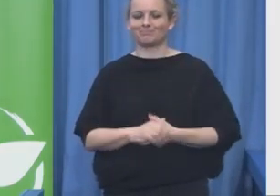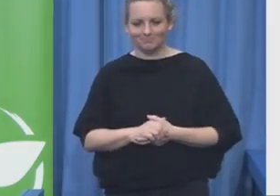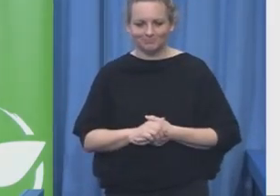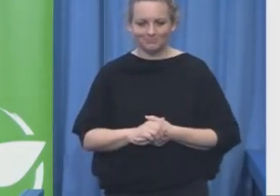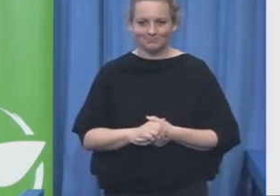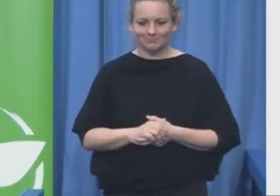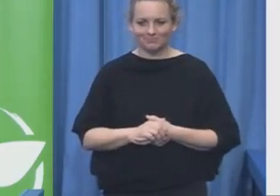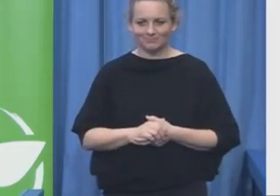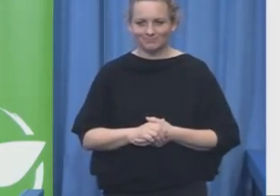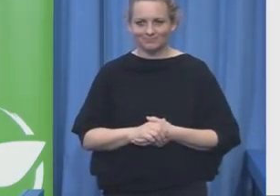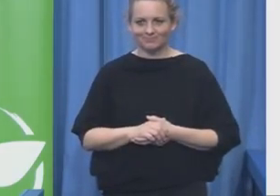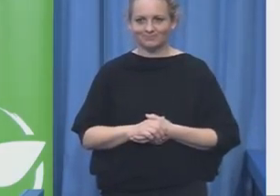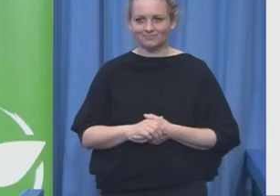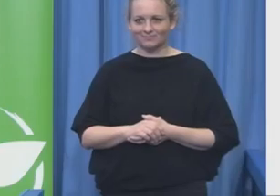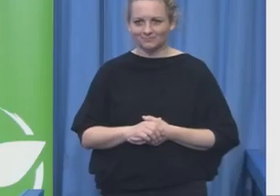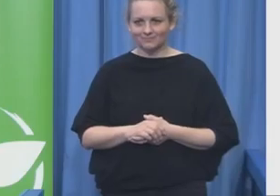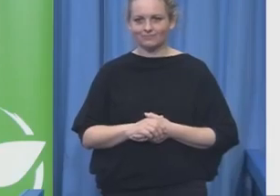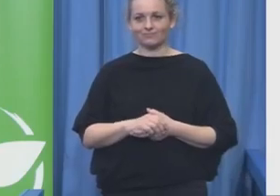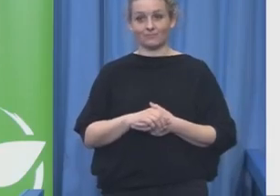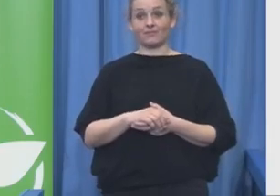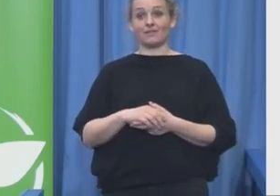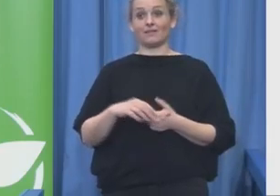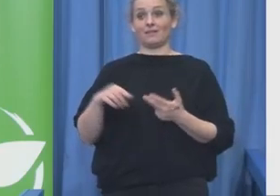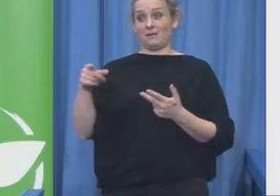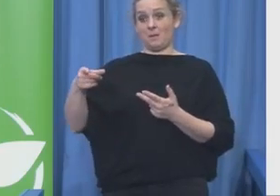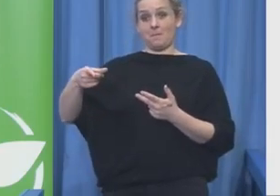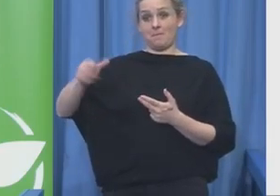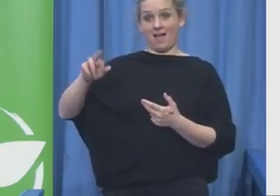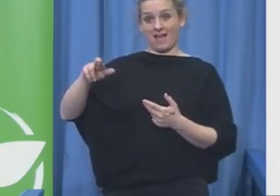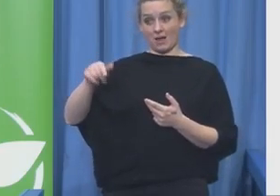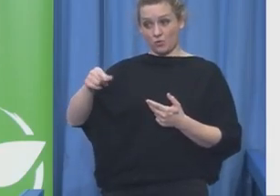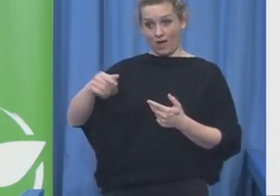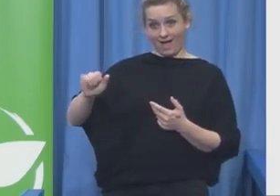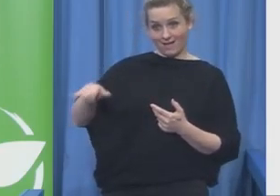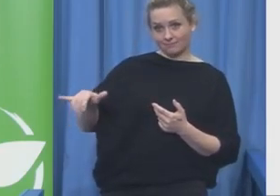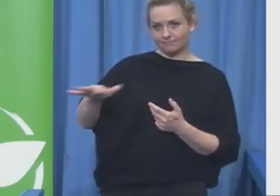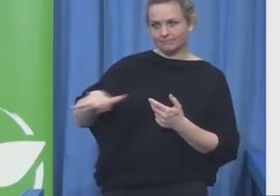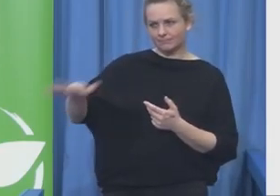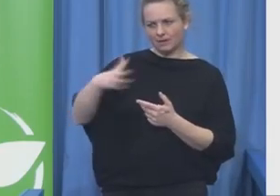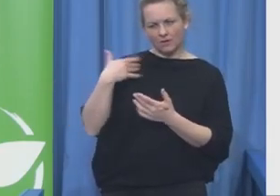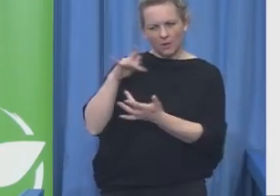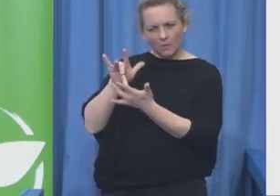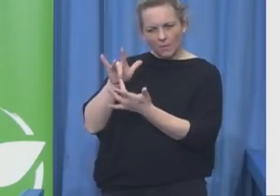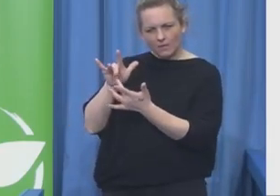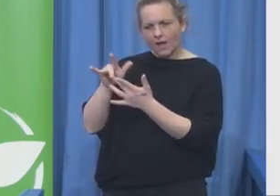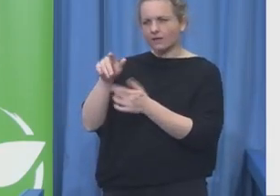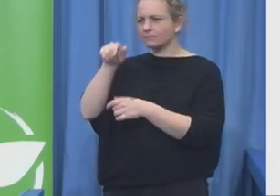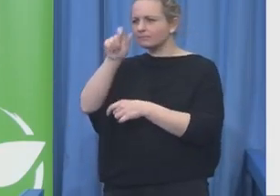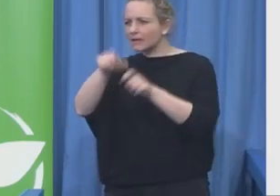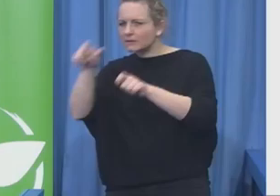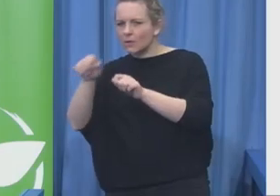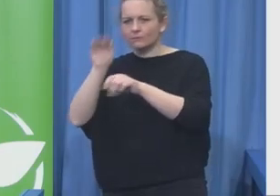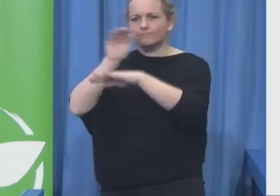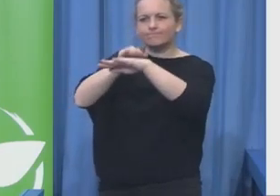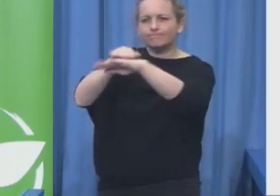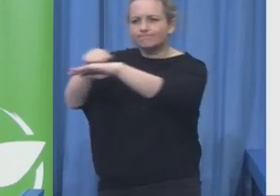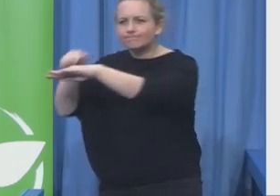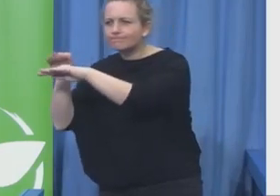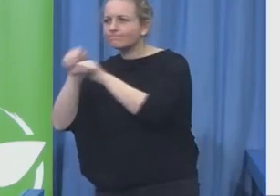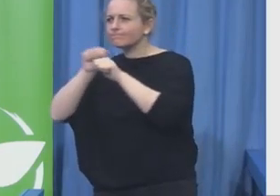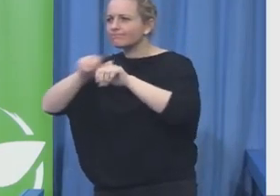network where collectively they are championing the issue of inclusion in the workplace.